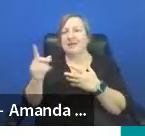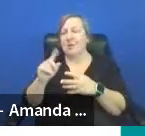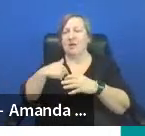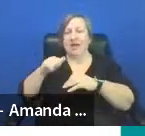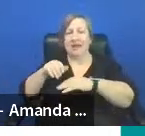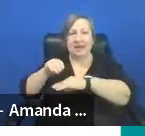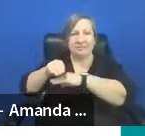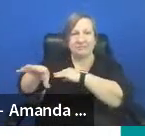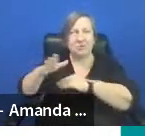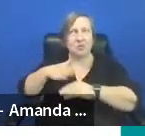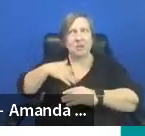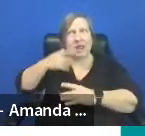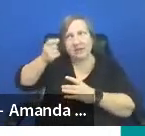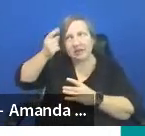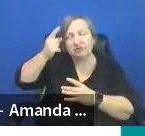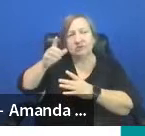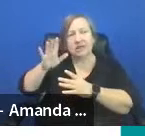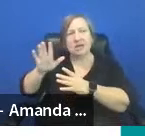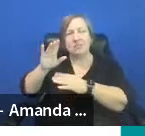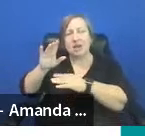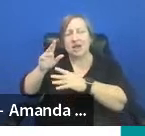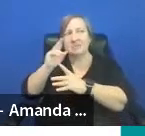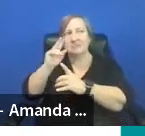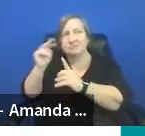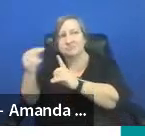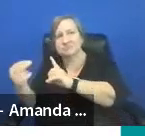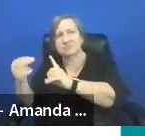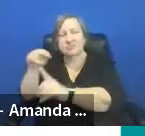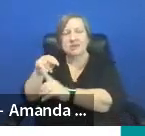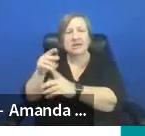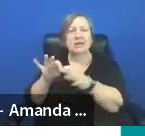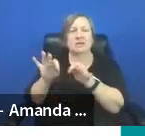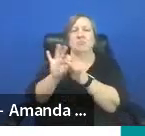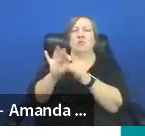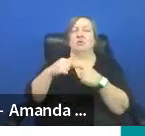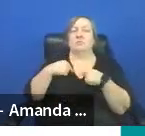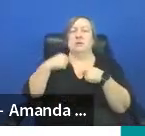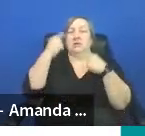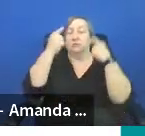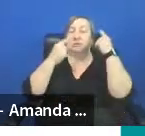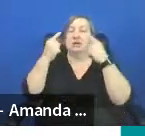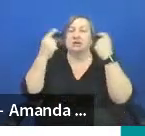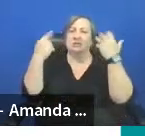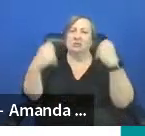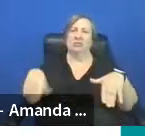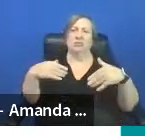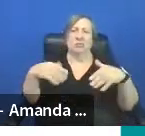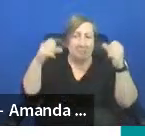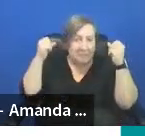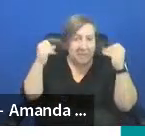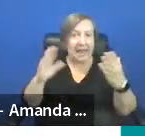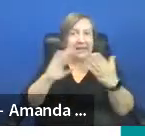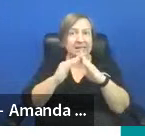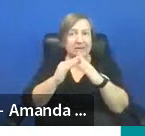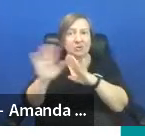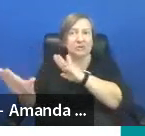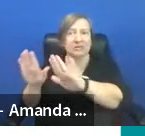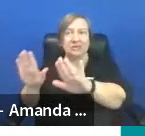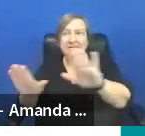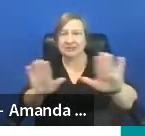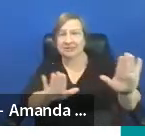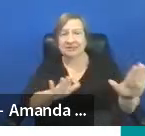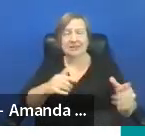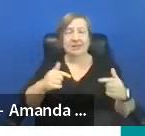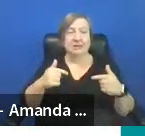of perception. And it's important to me to hold in mind the multitude of communities that I